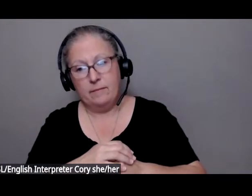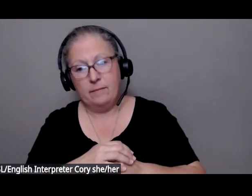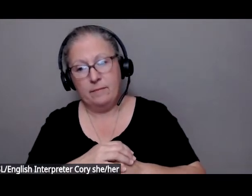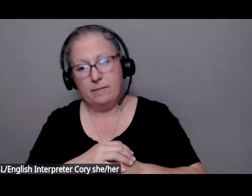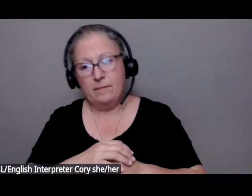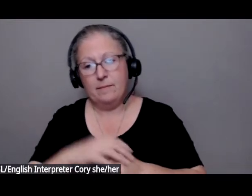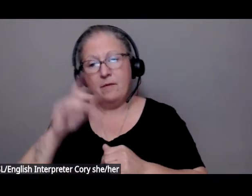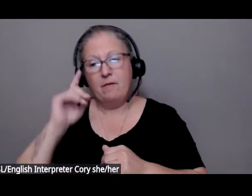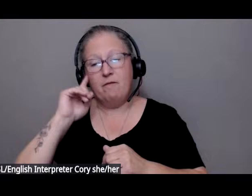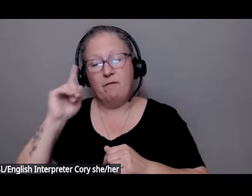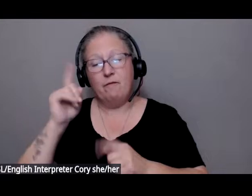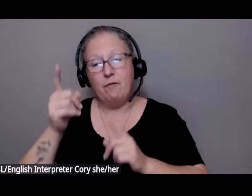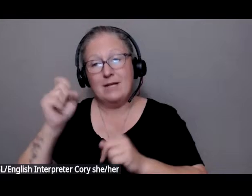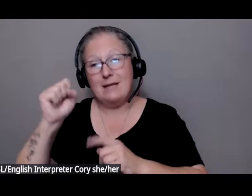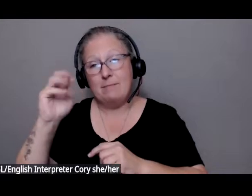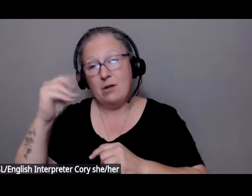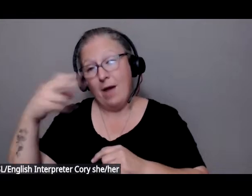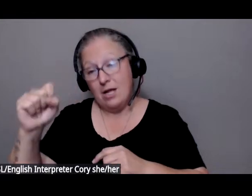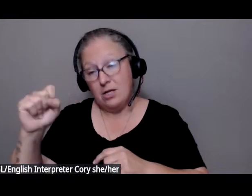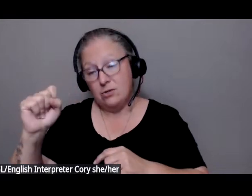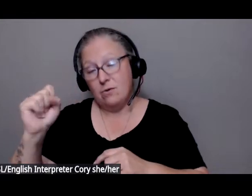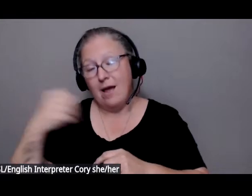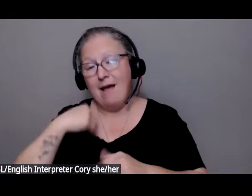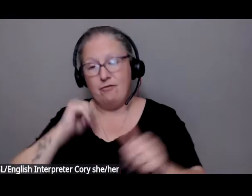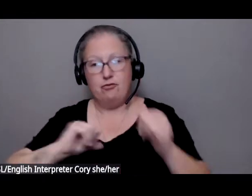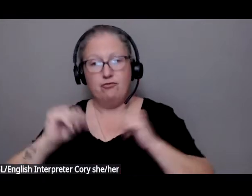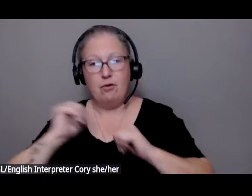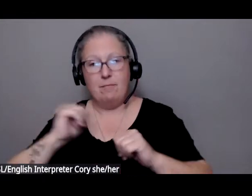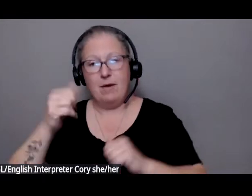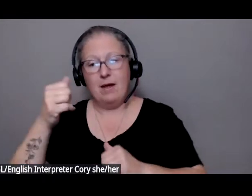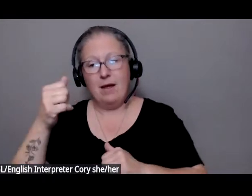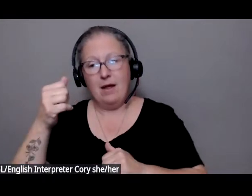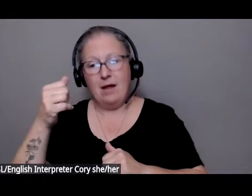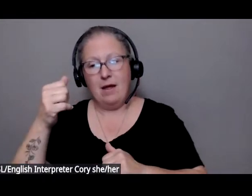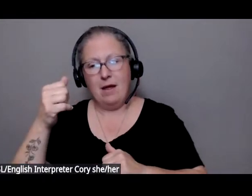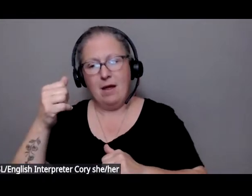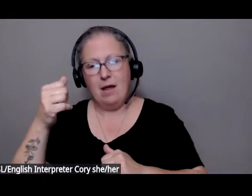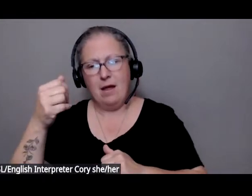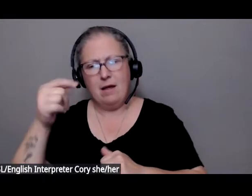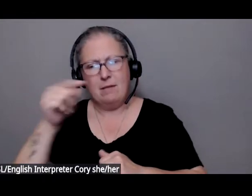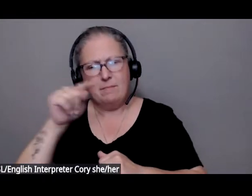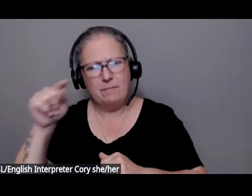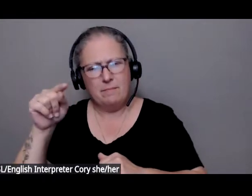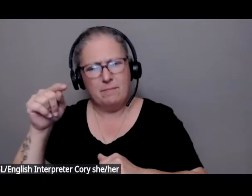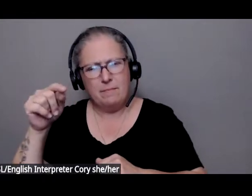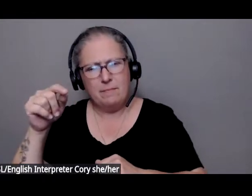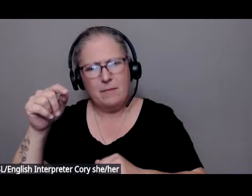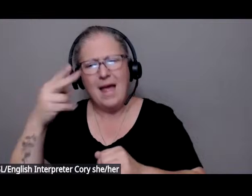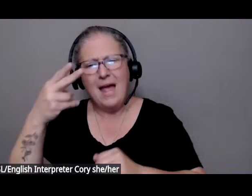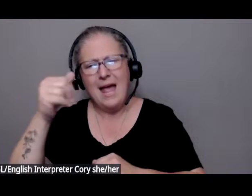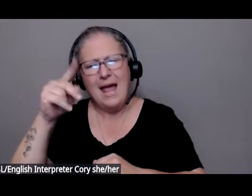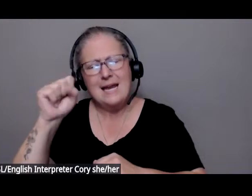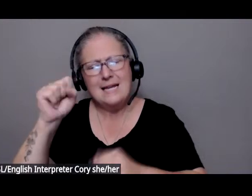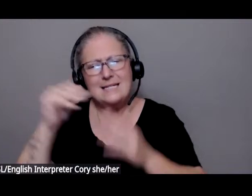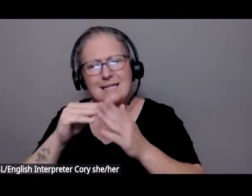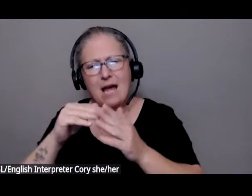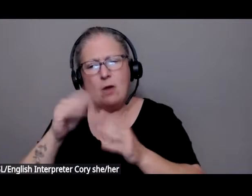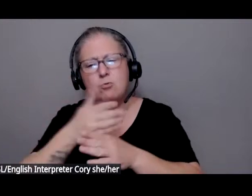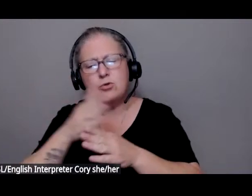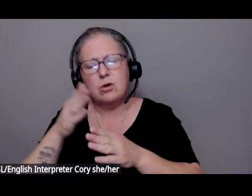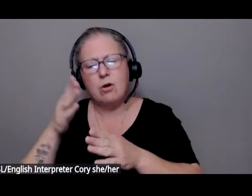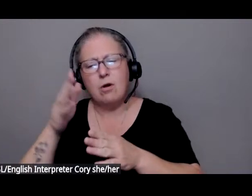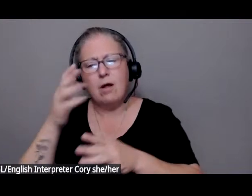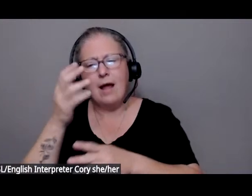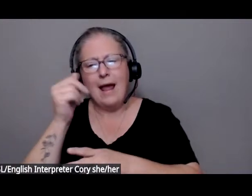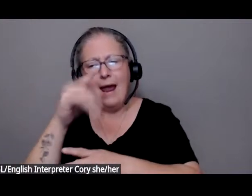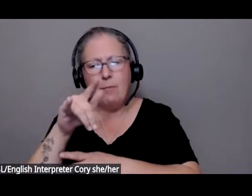Okay, so from San Mateo High School, we have the drama Hadestown, the musical coming up. It's on and this weekend, April 11th through